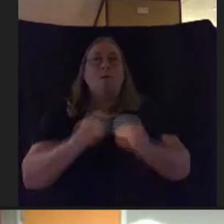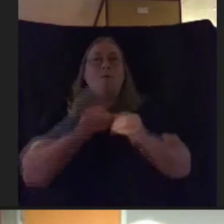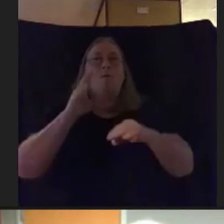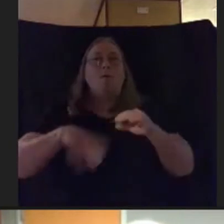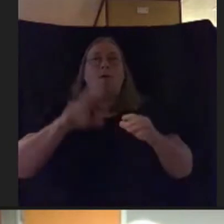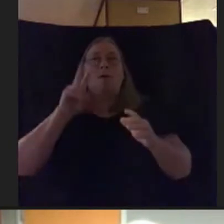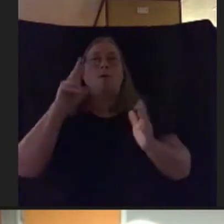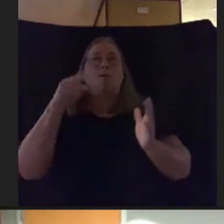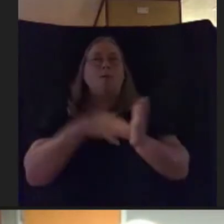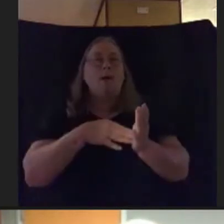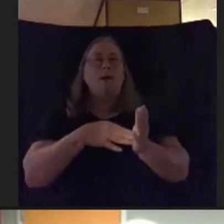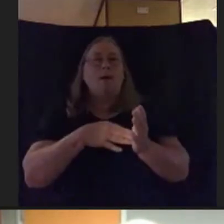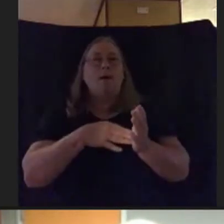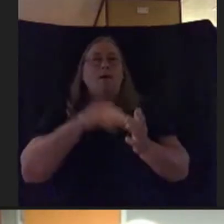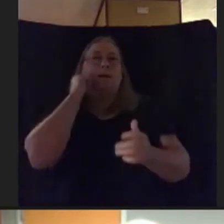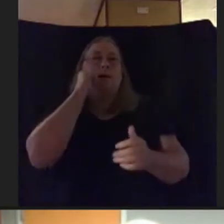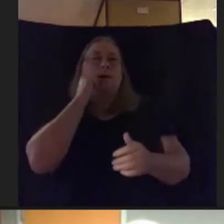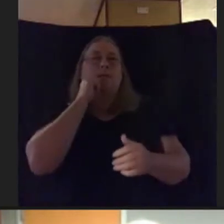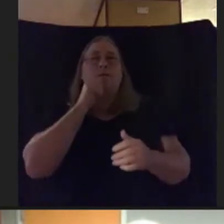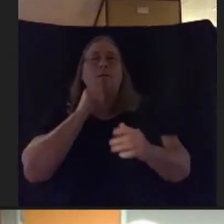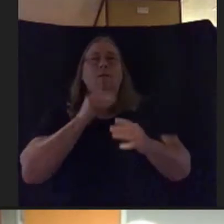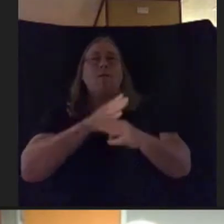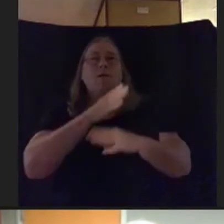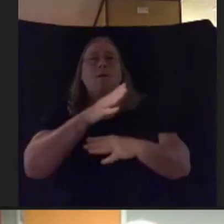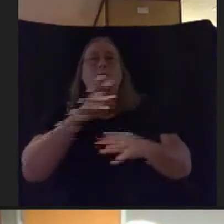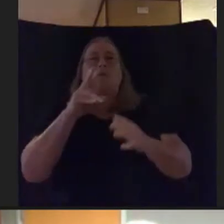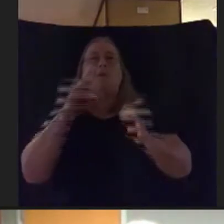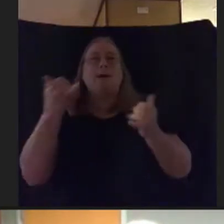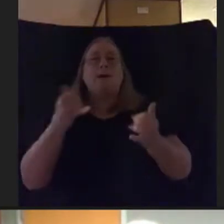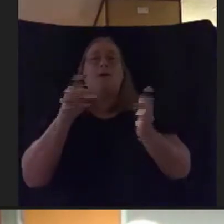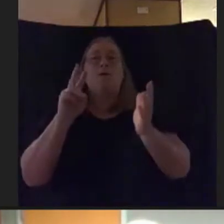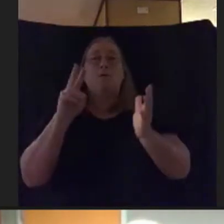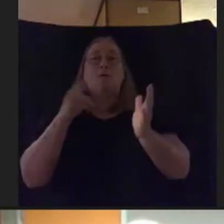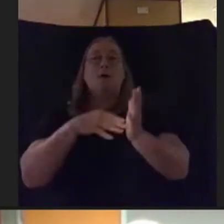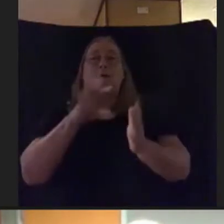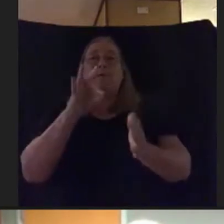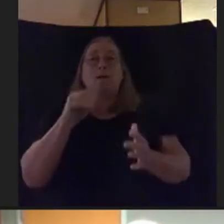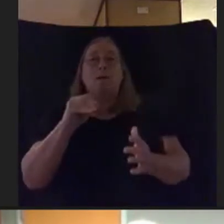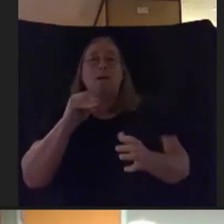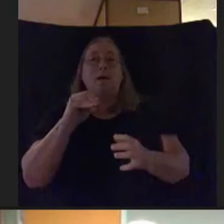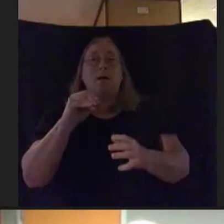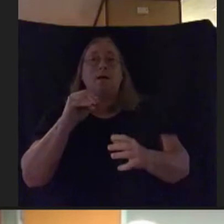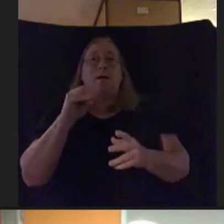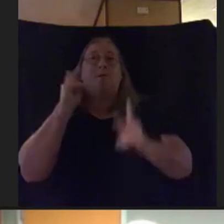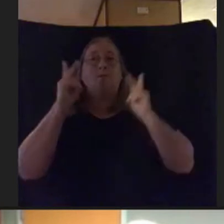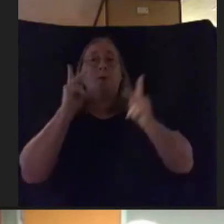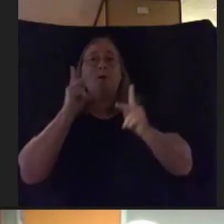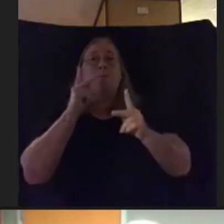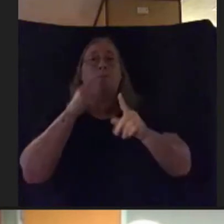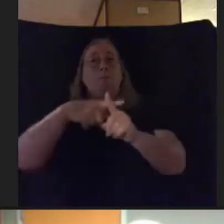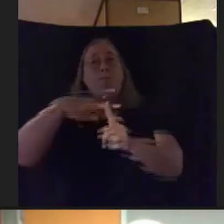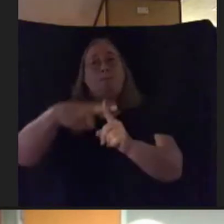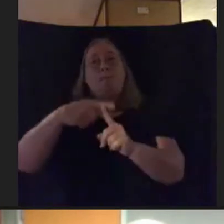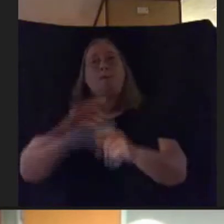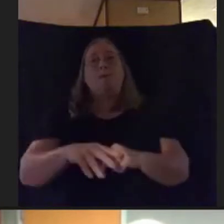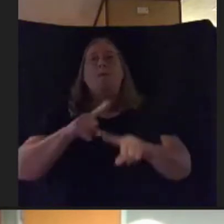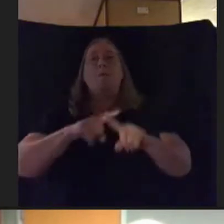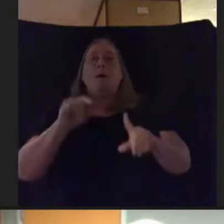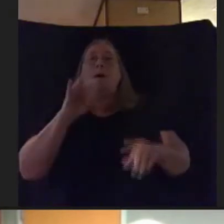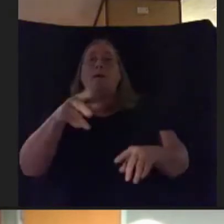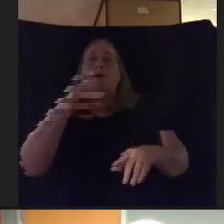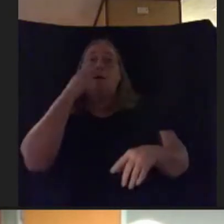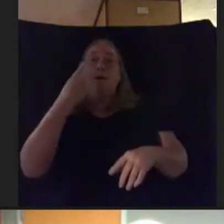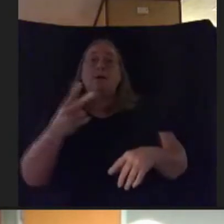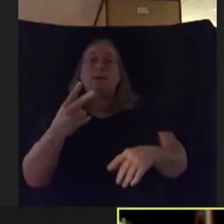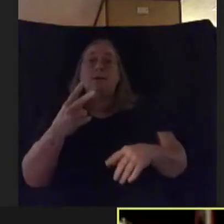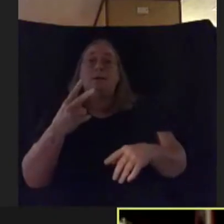additional cases today, 2,290 cases, and along with that, 30 deaths. But if you look at our EpiCurve,